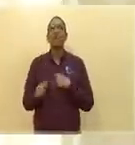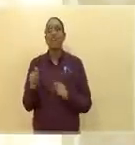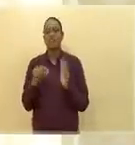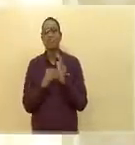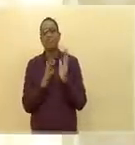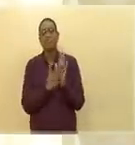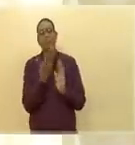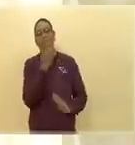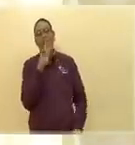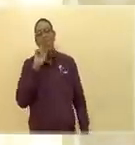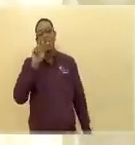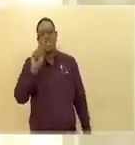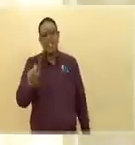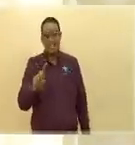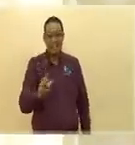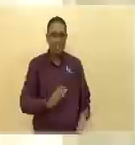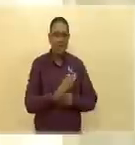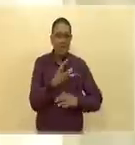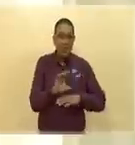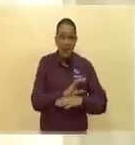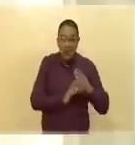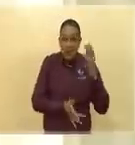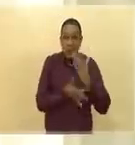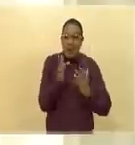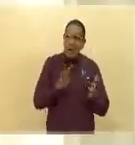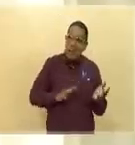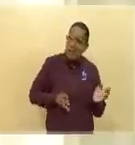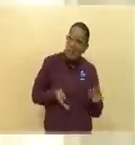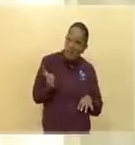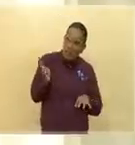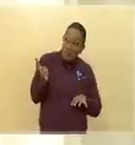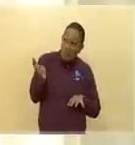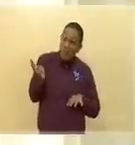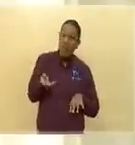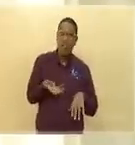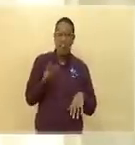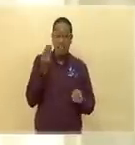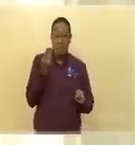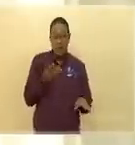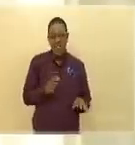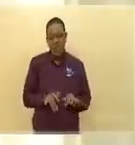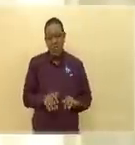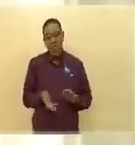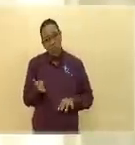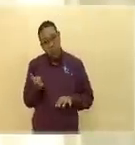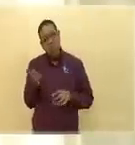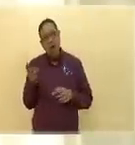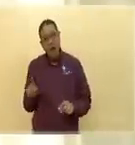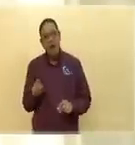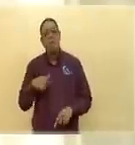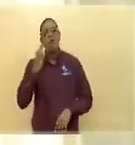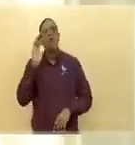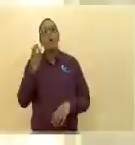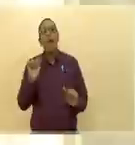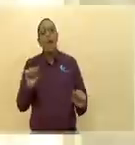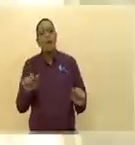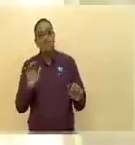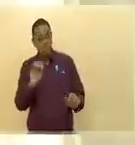RGD. Clearly, by digitizing these records, we will be able to make the processes at the